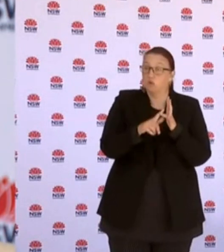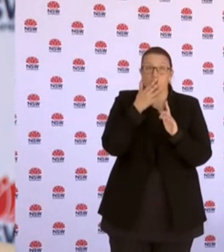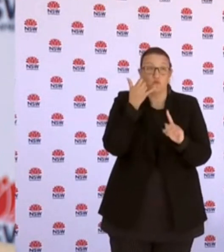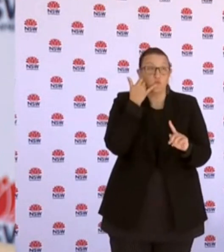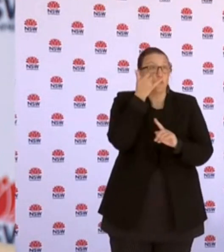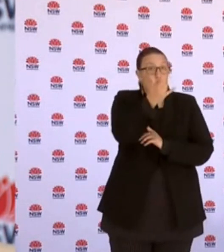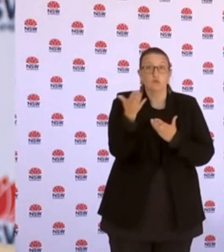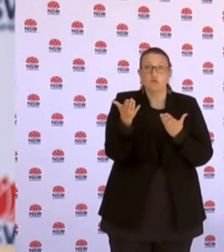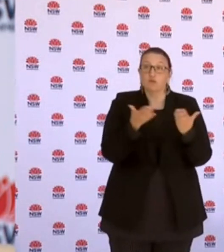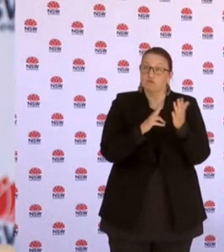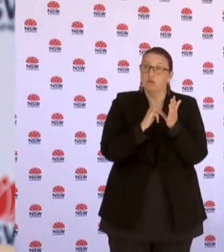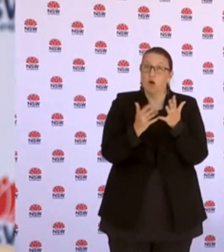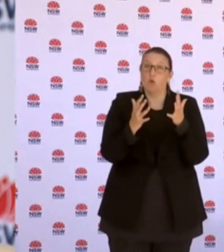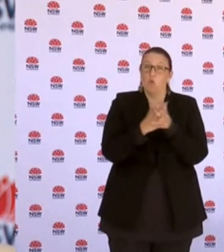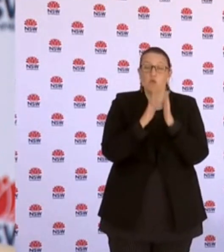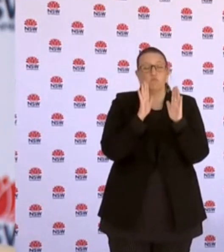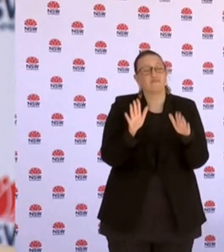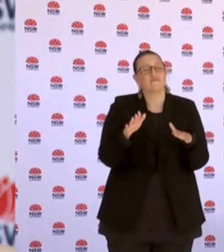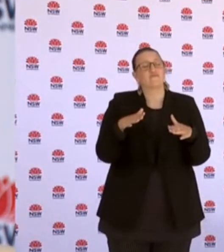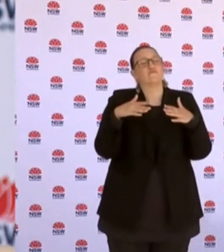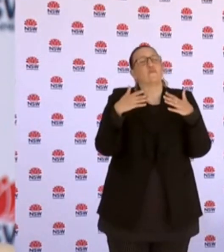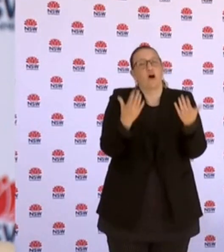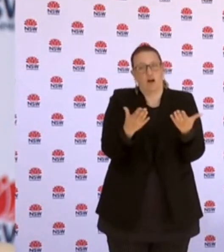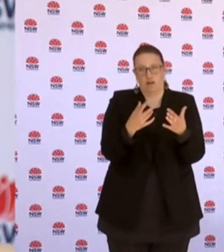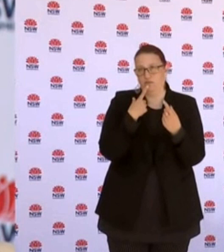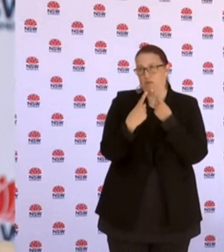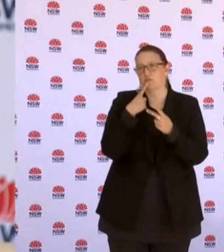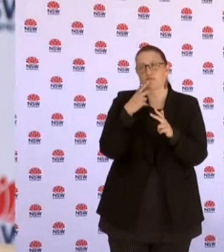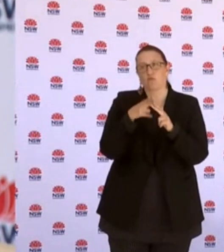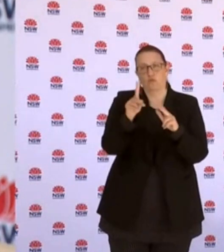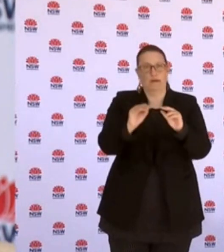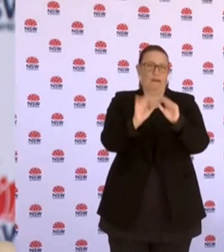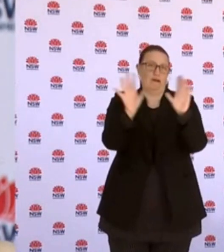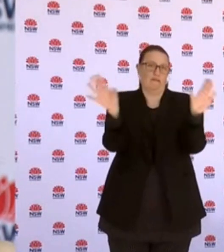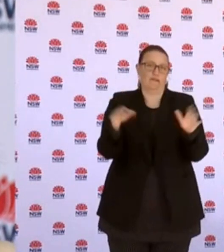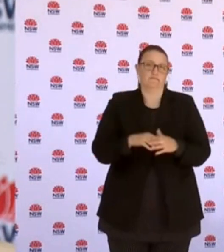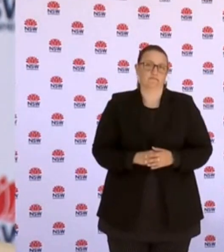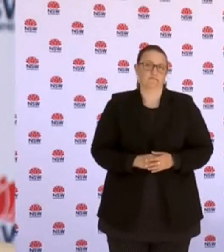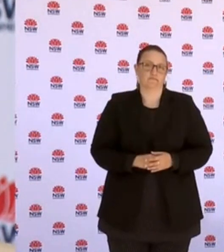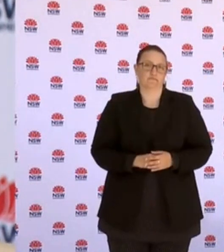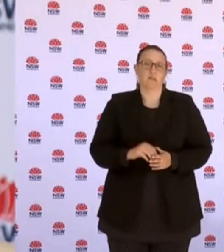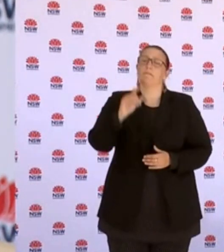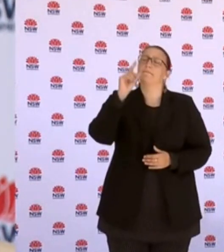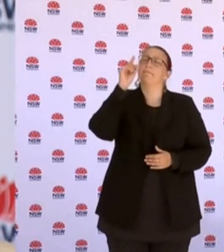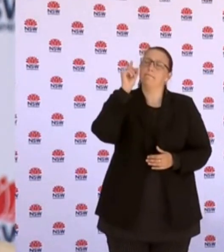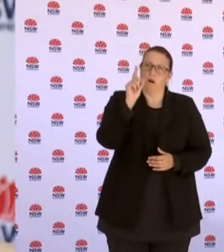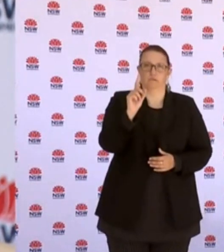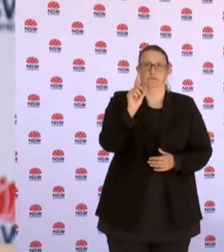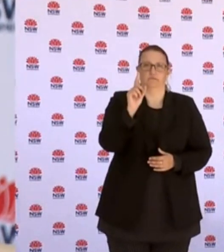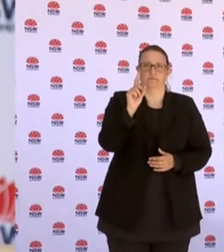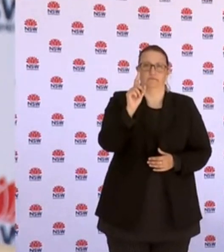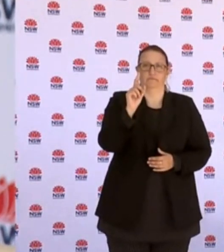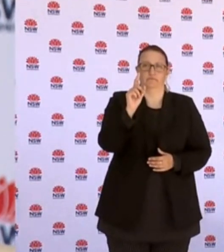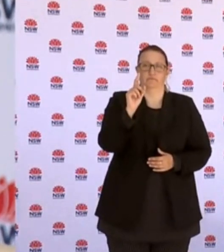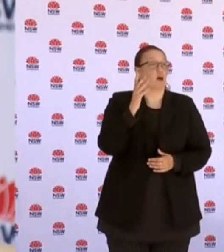Wales and we will provide you with that information. But can I stress the following? It doesn't matter what your circumstances are. Every time you set